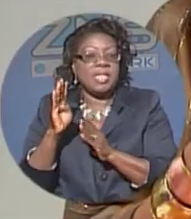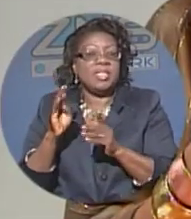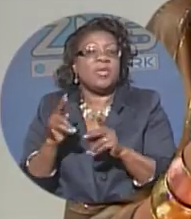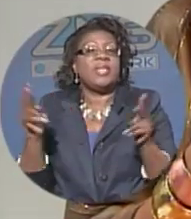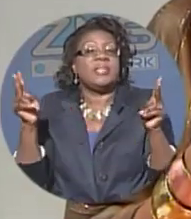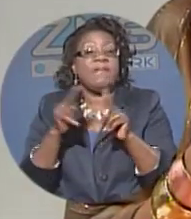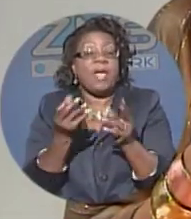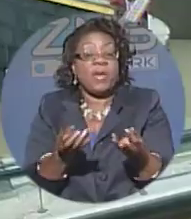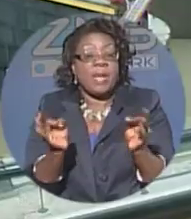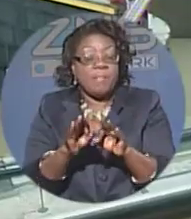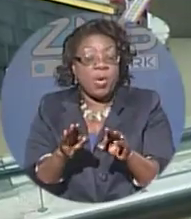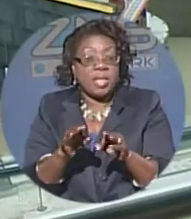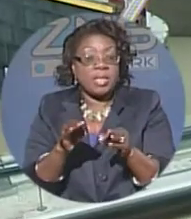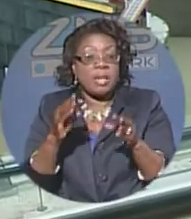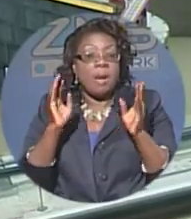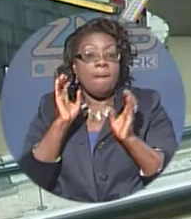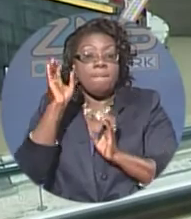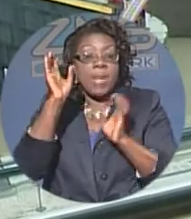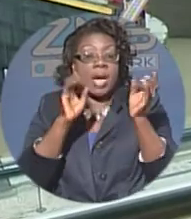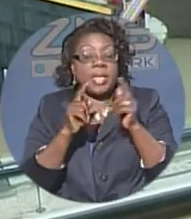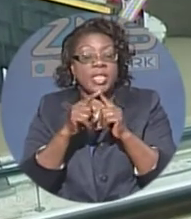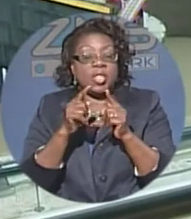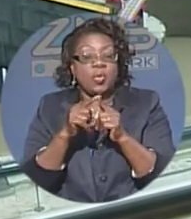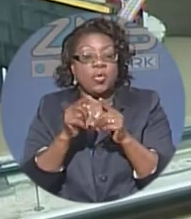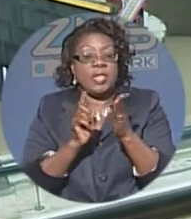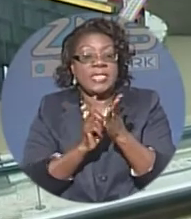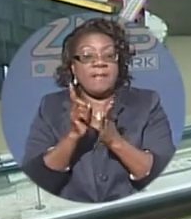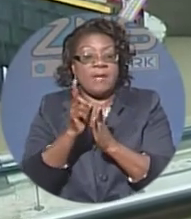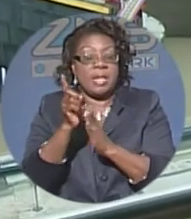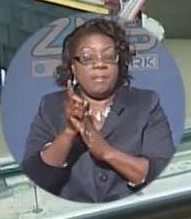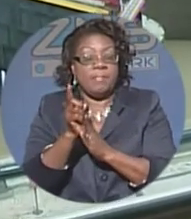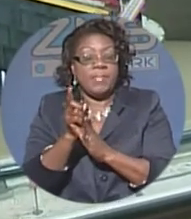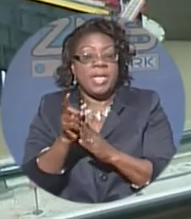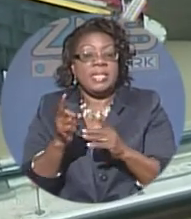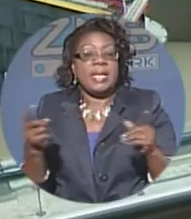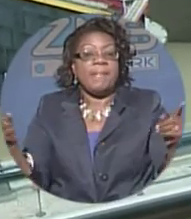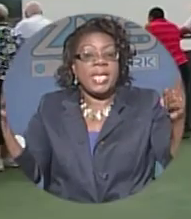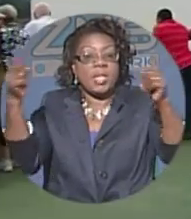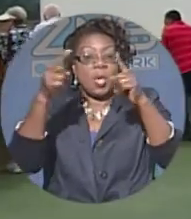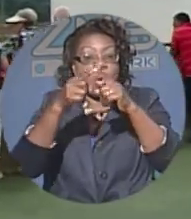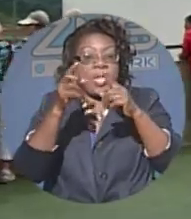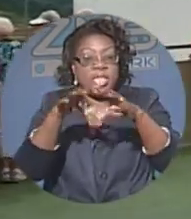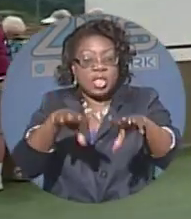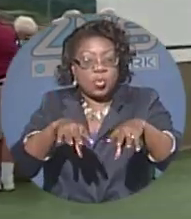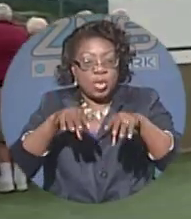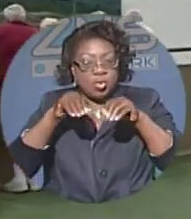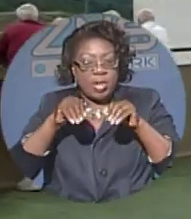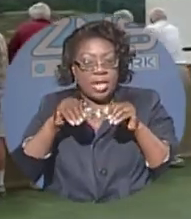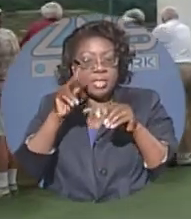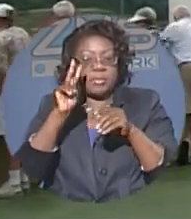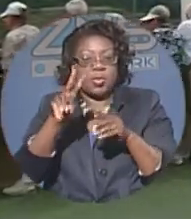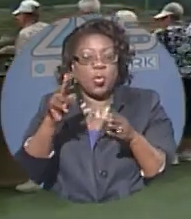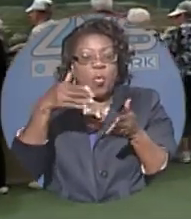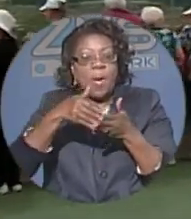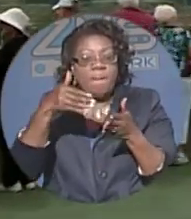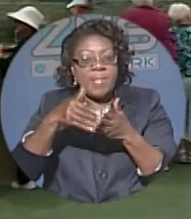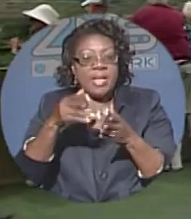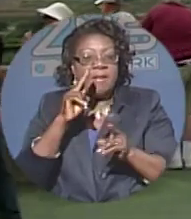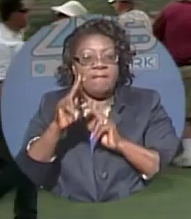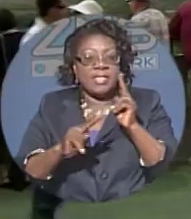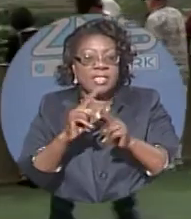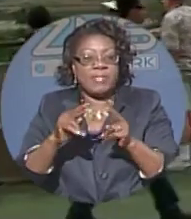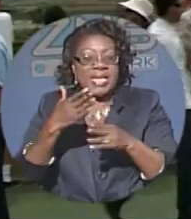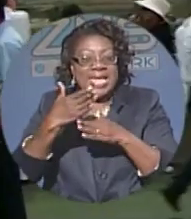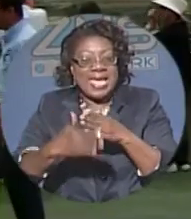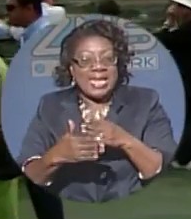market to us to develop. Panama tourism officials say their main goal is to attract some 2 million visitors by the end of December.